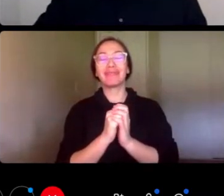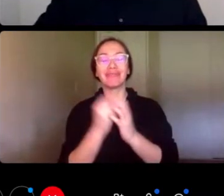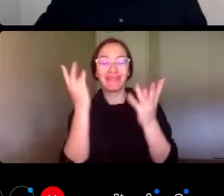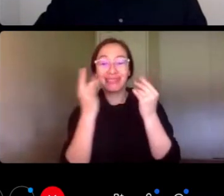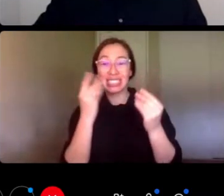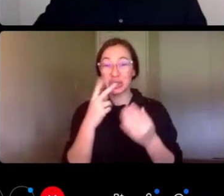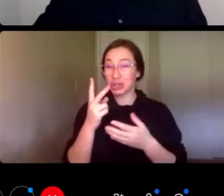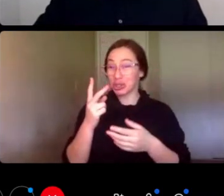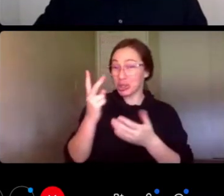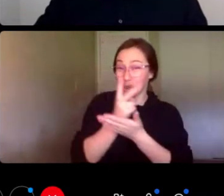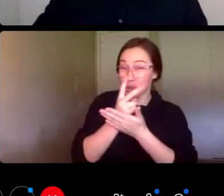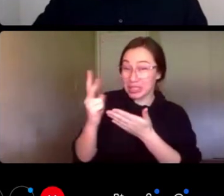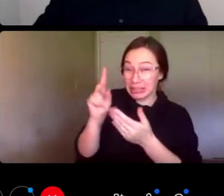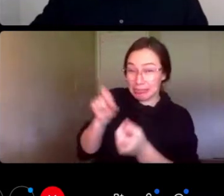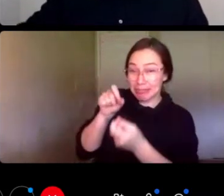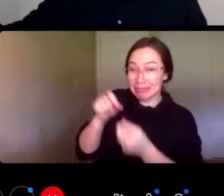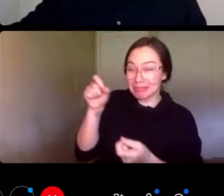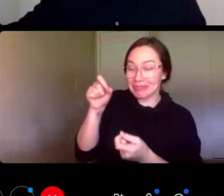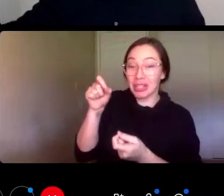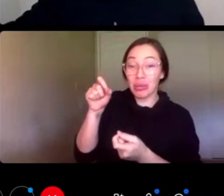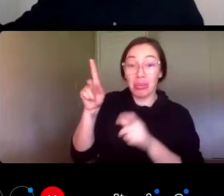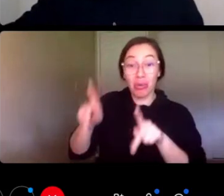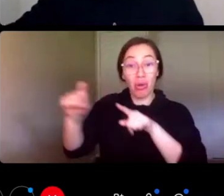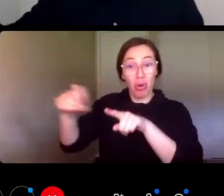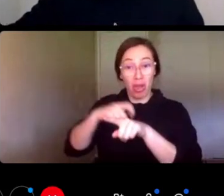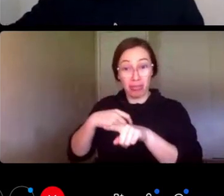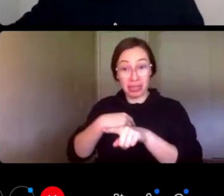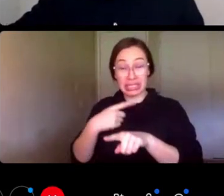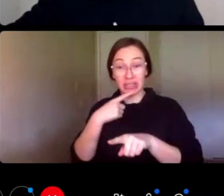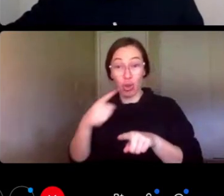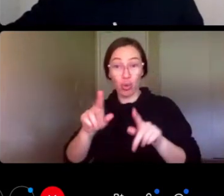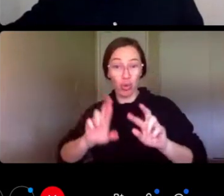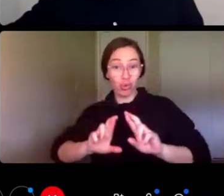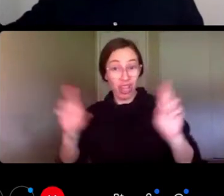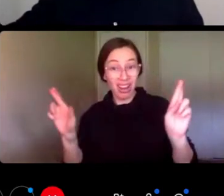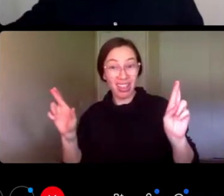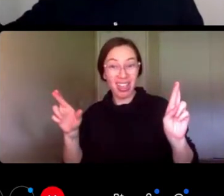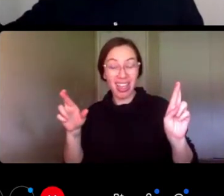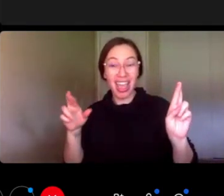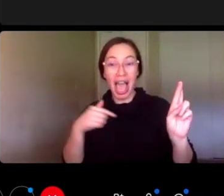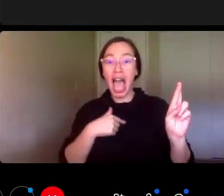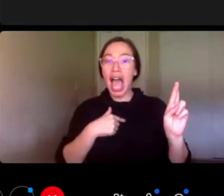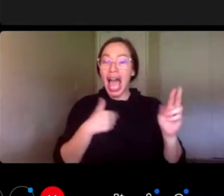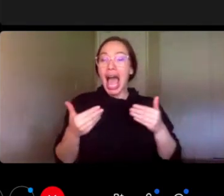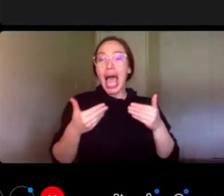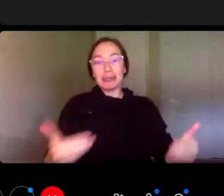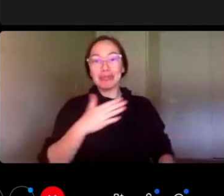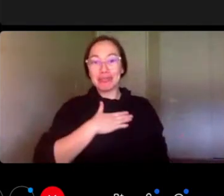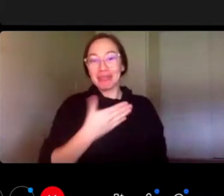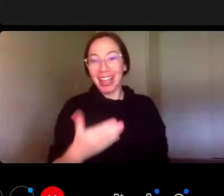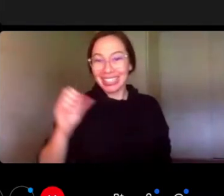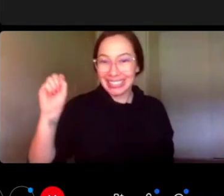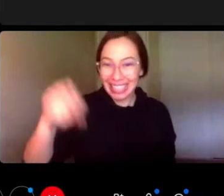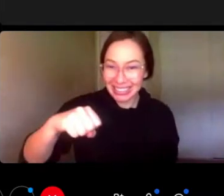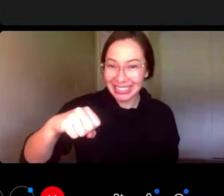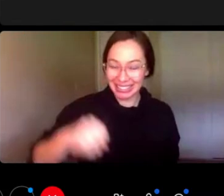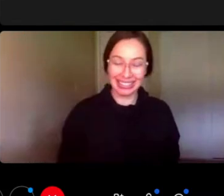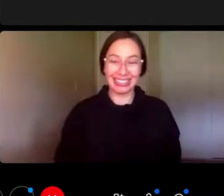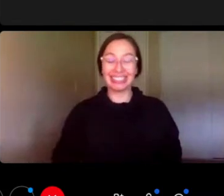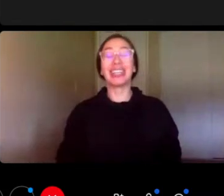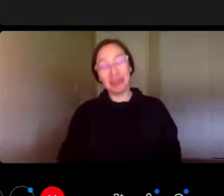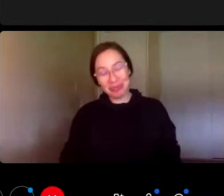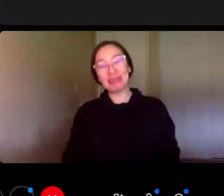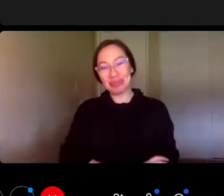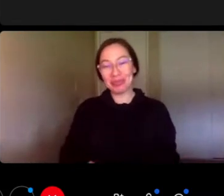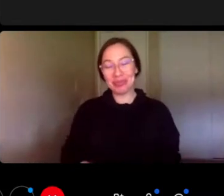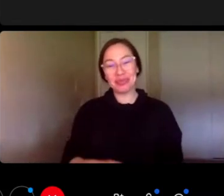the nose, this person calls me back and says, are you ready? And I went ahead and said yes. So